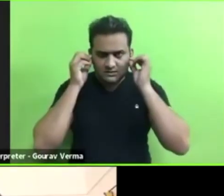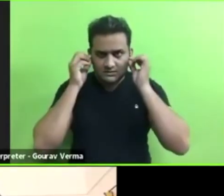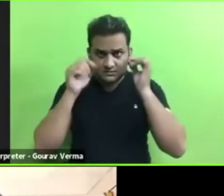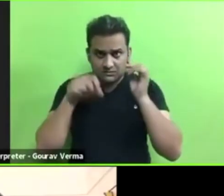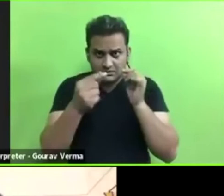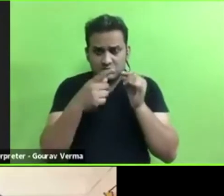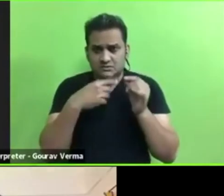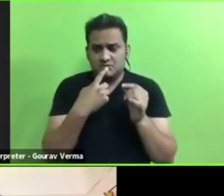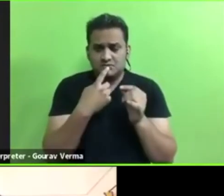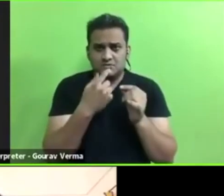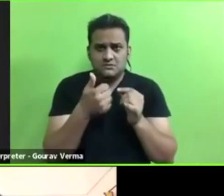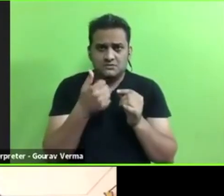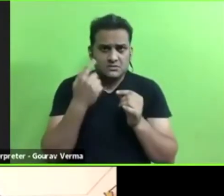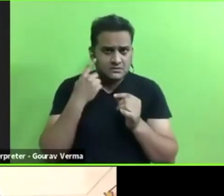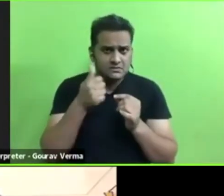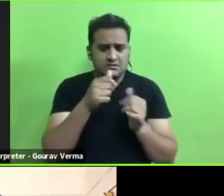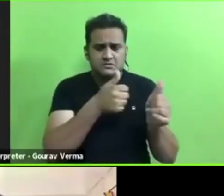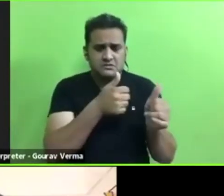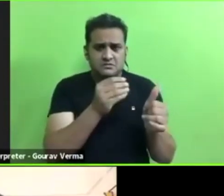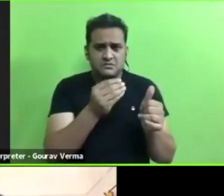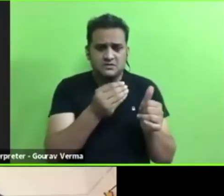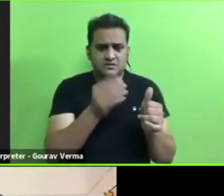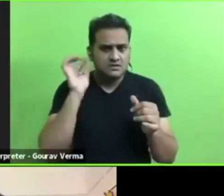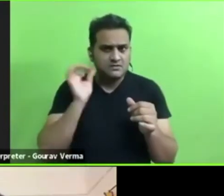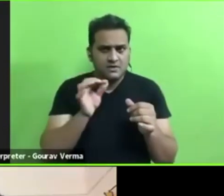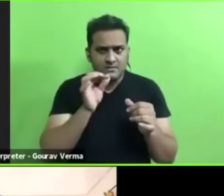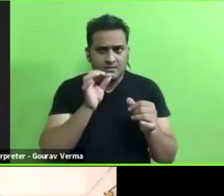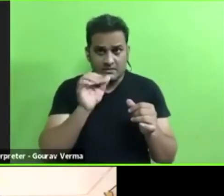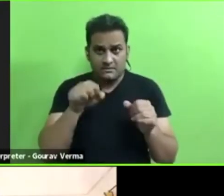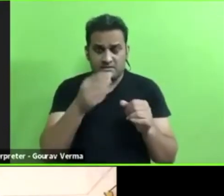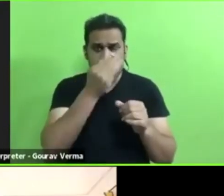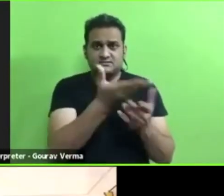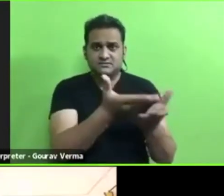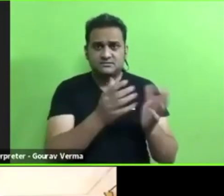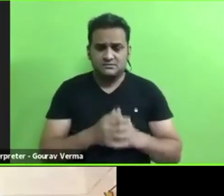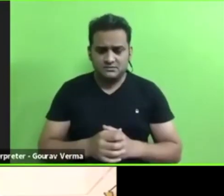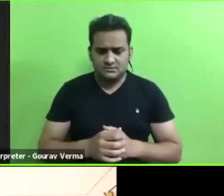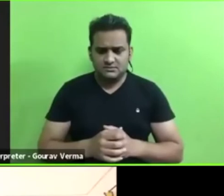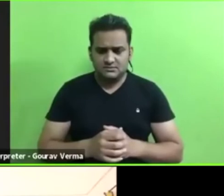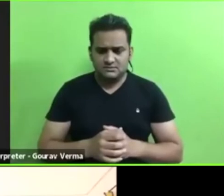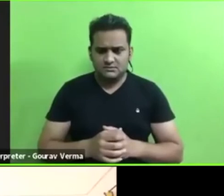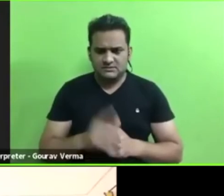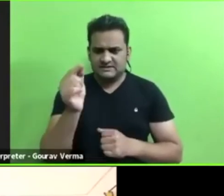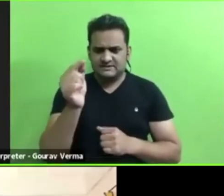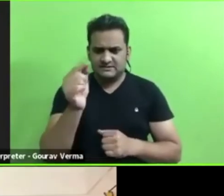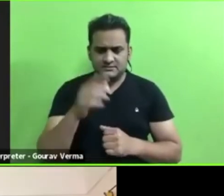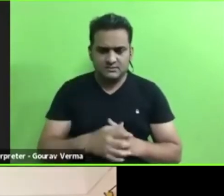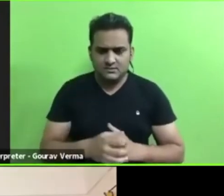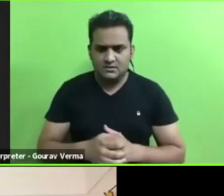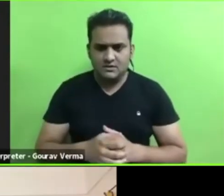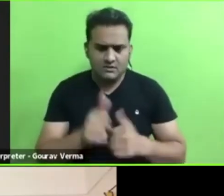fine. That's fine. As long as you have the mic on it, you can. It may be easier. I think I'll just use the. Yeah,